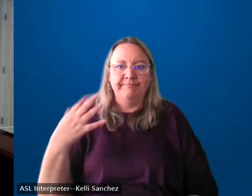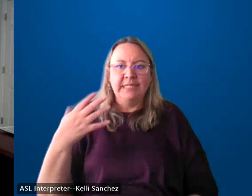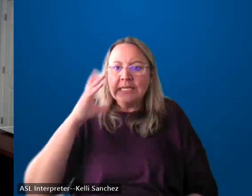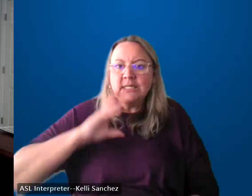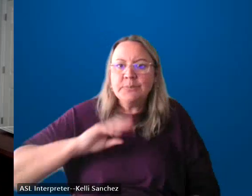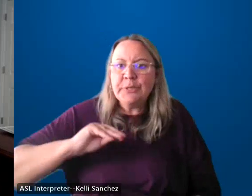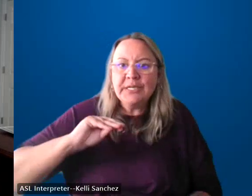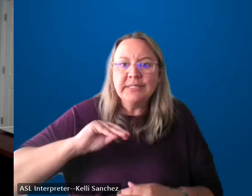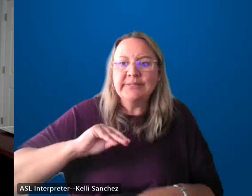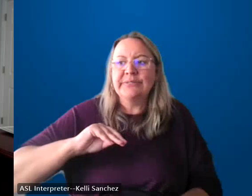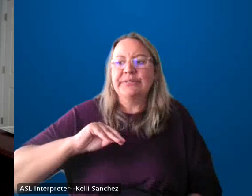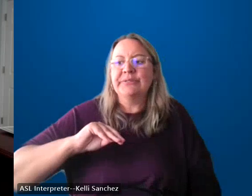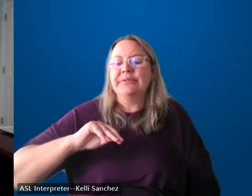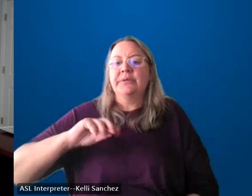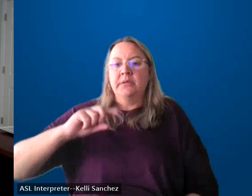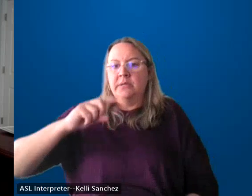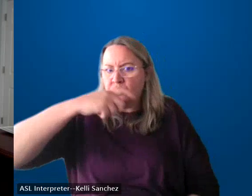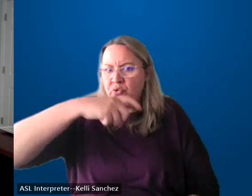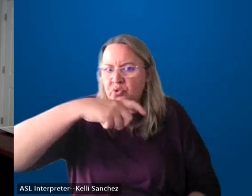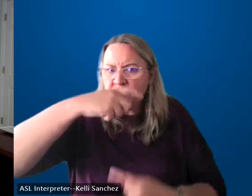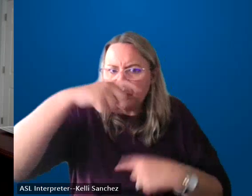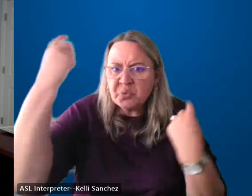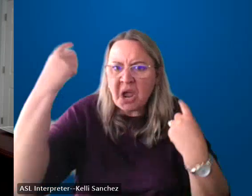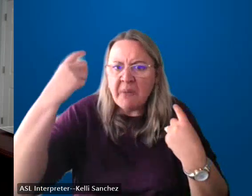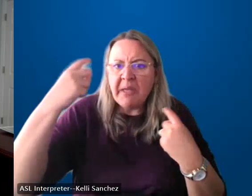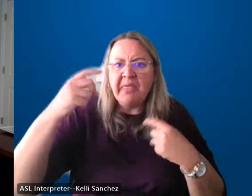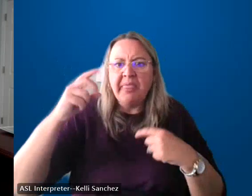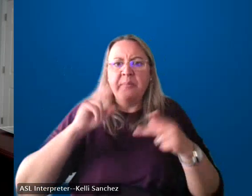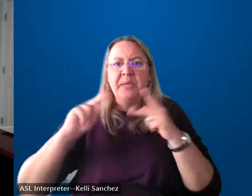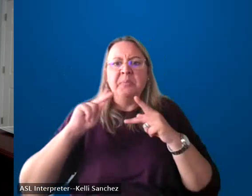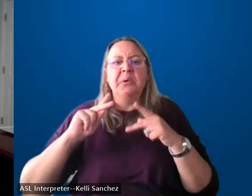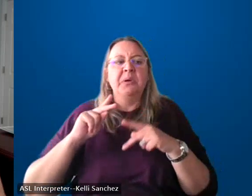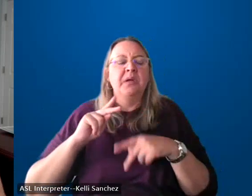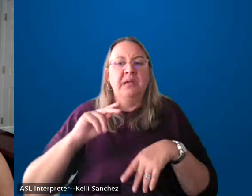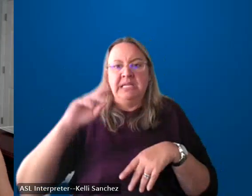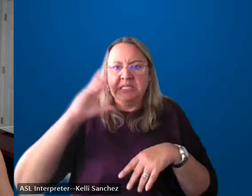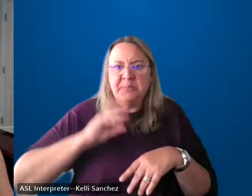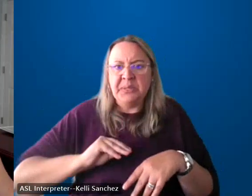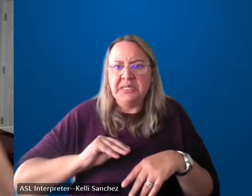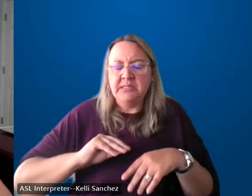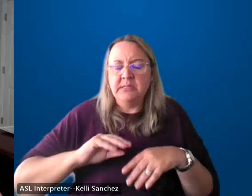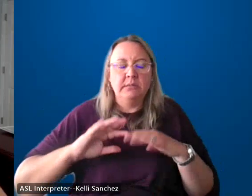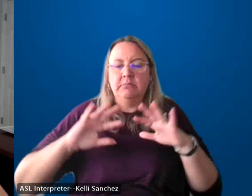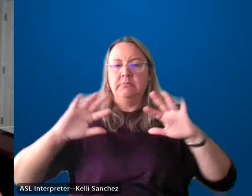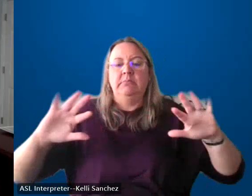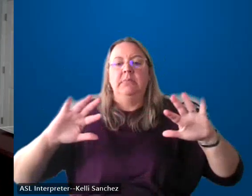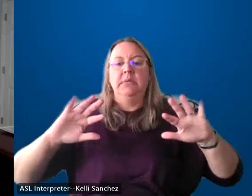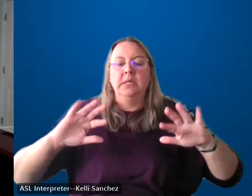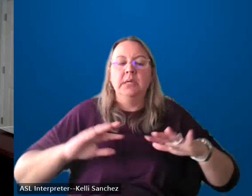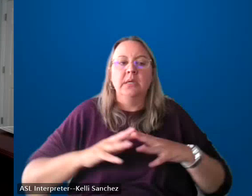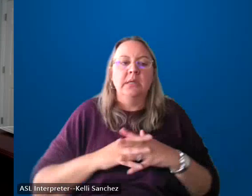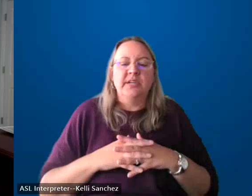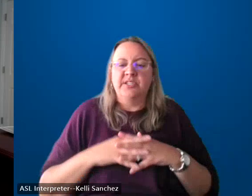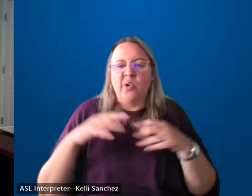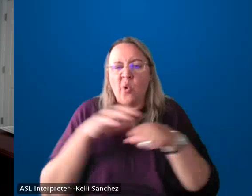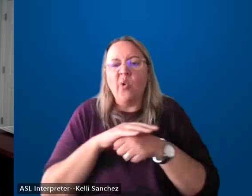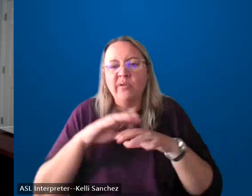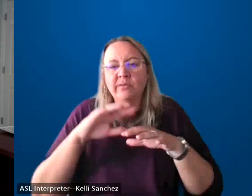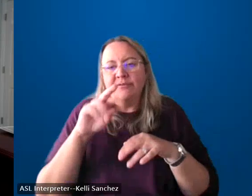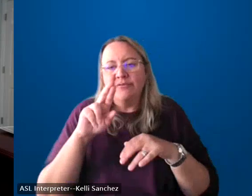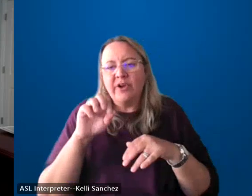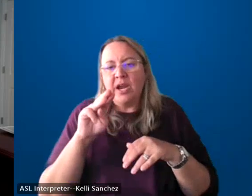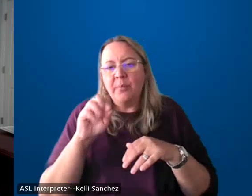experience it like trauma that youth experience. There's a whole framework and my mind's going blank right now.